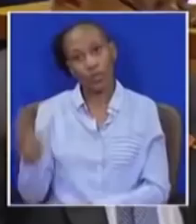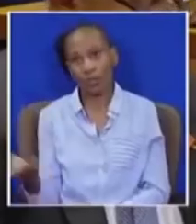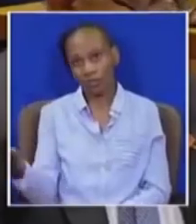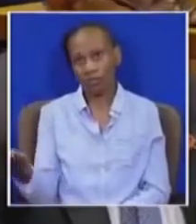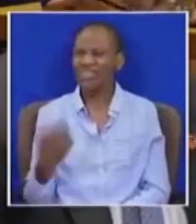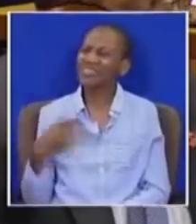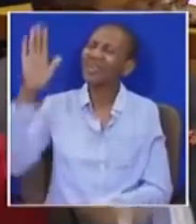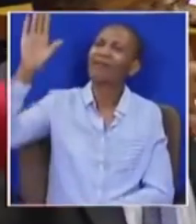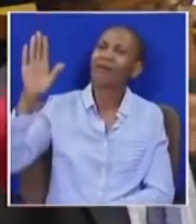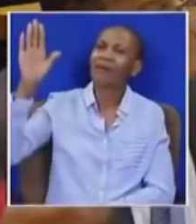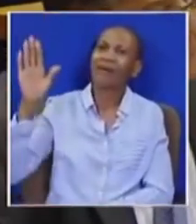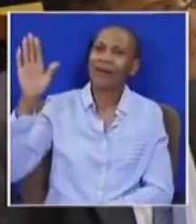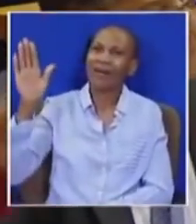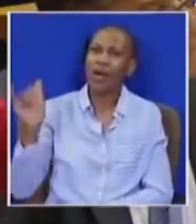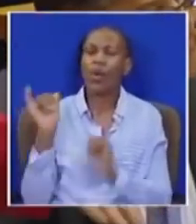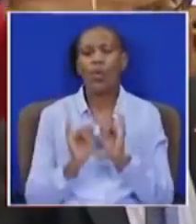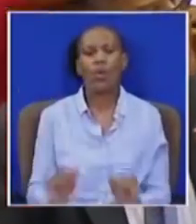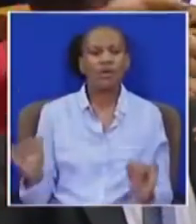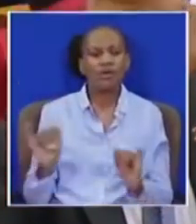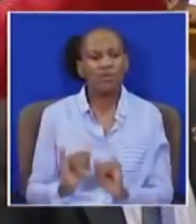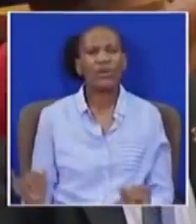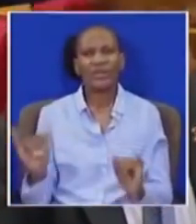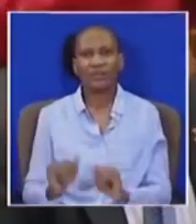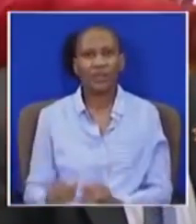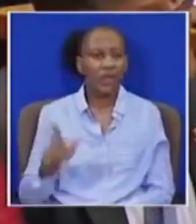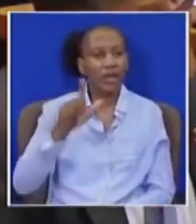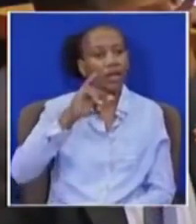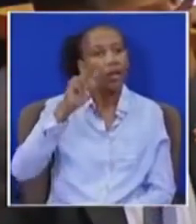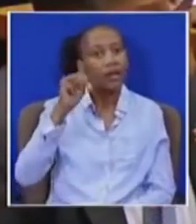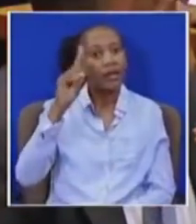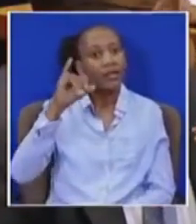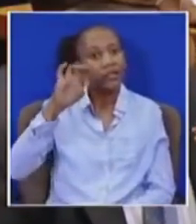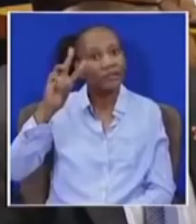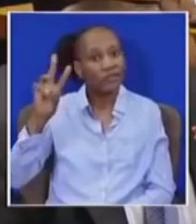are raising our letter. Wait, Lindy, where we know you are singing for Sapa. Wait, man.